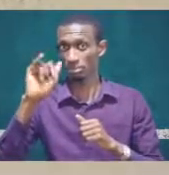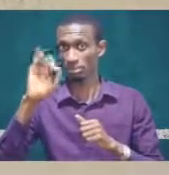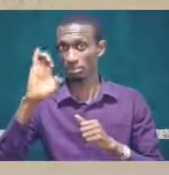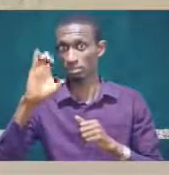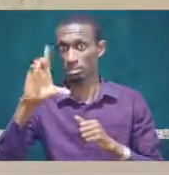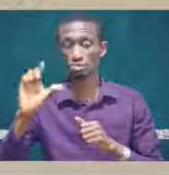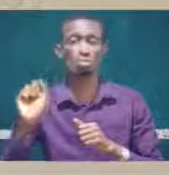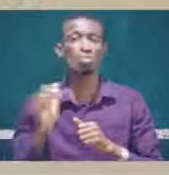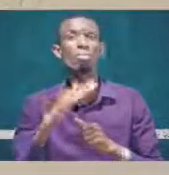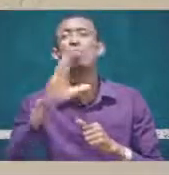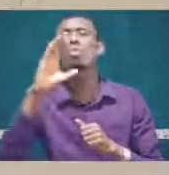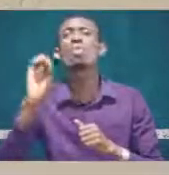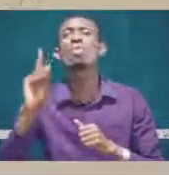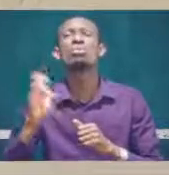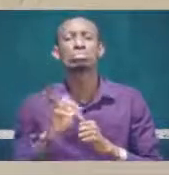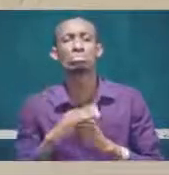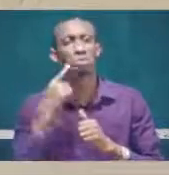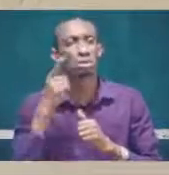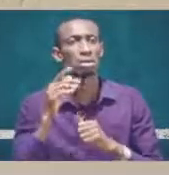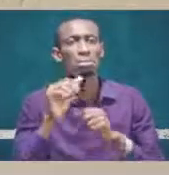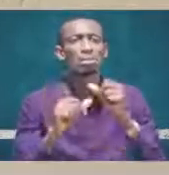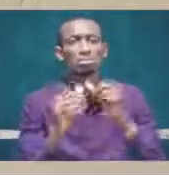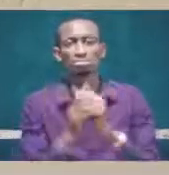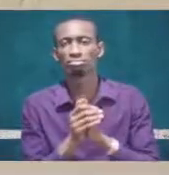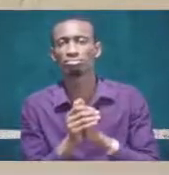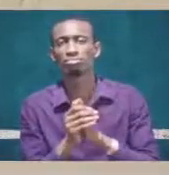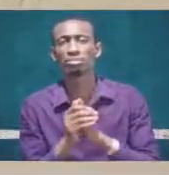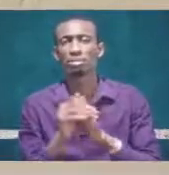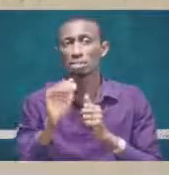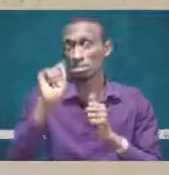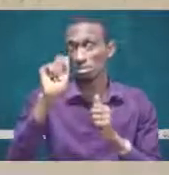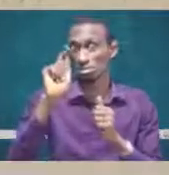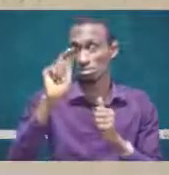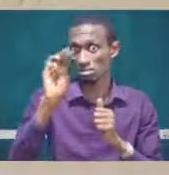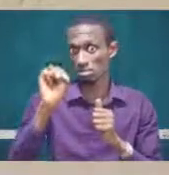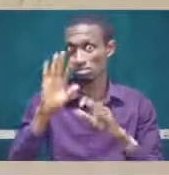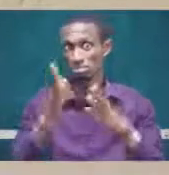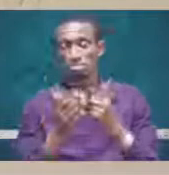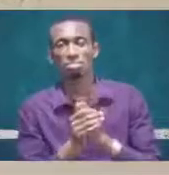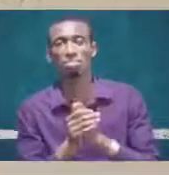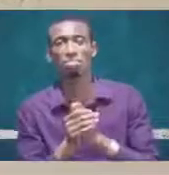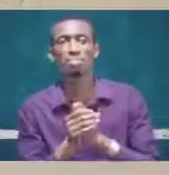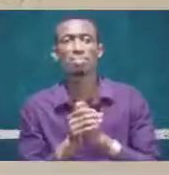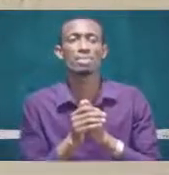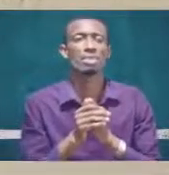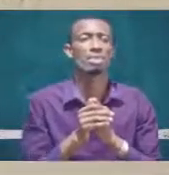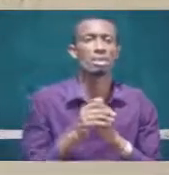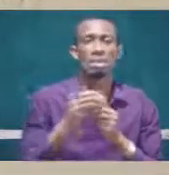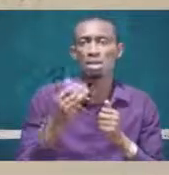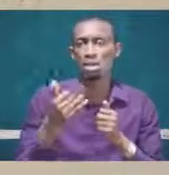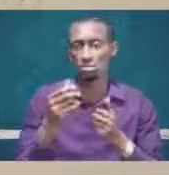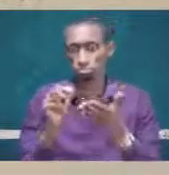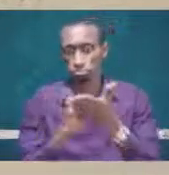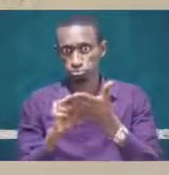talking about ATMs, when we were talking about airtimes, when we were talking about mobile money transfers. Why do they give you